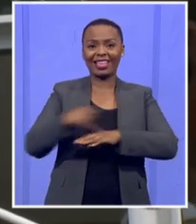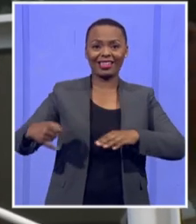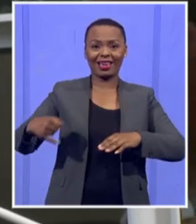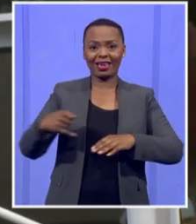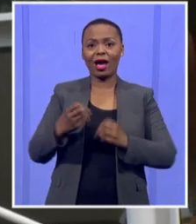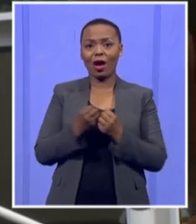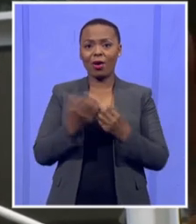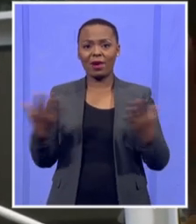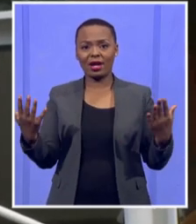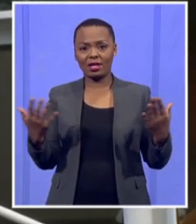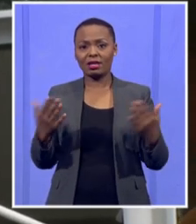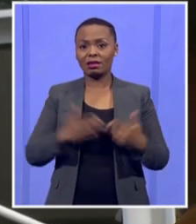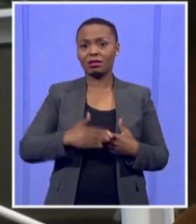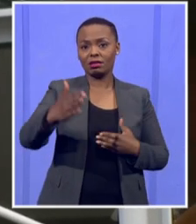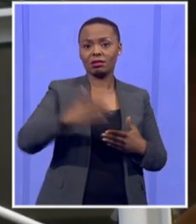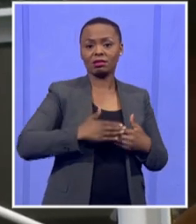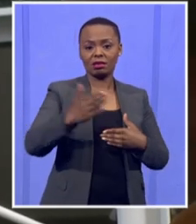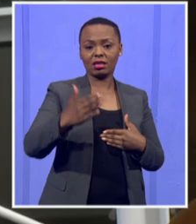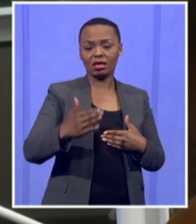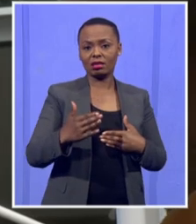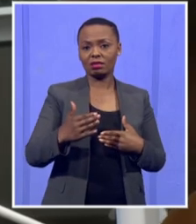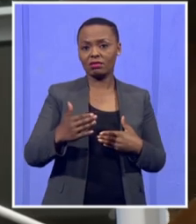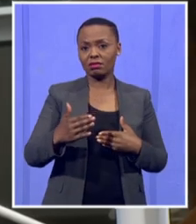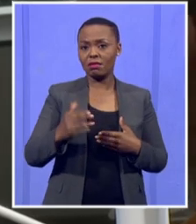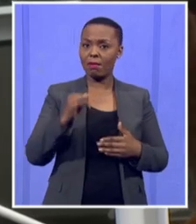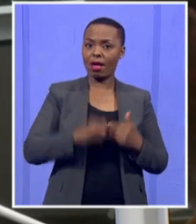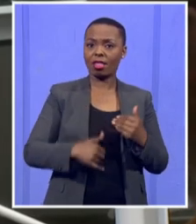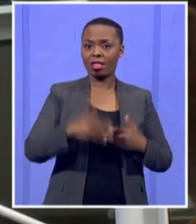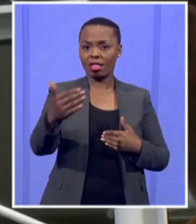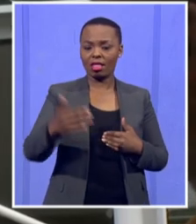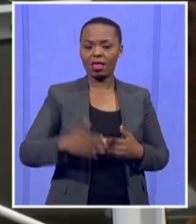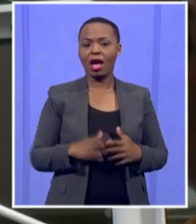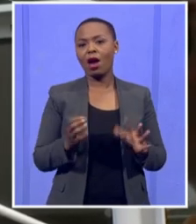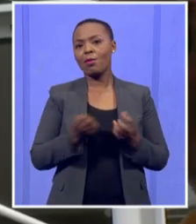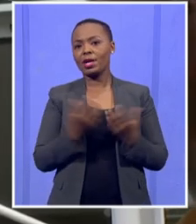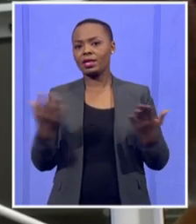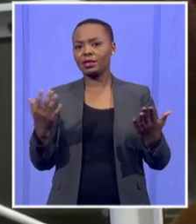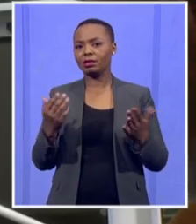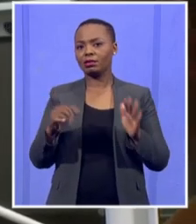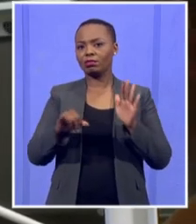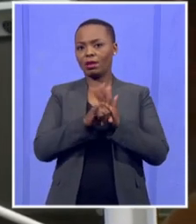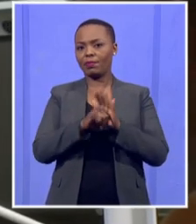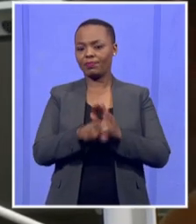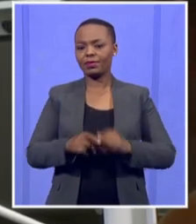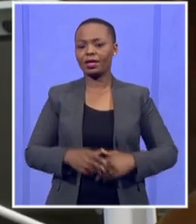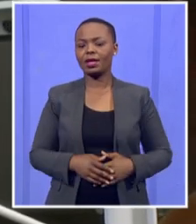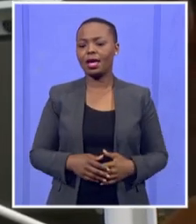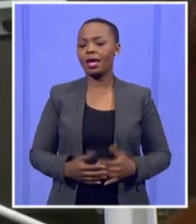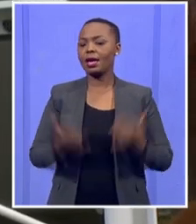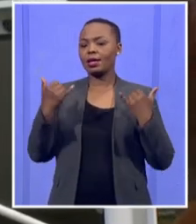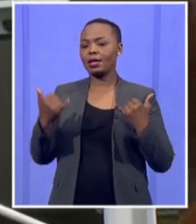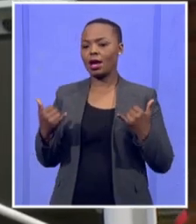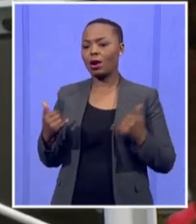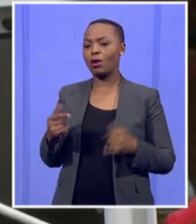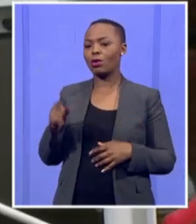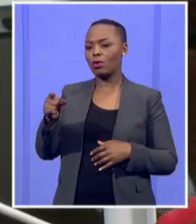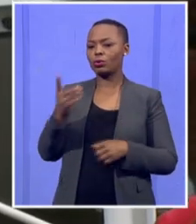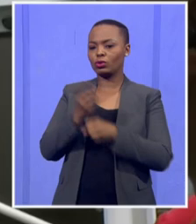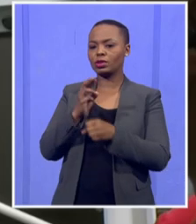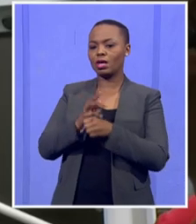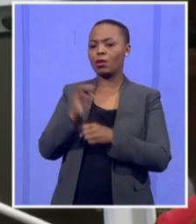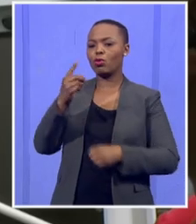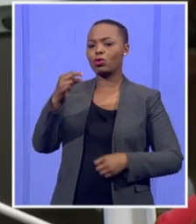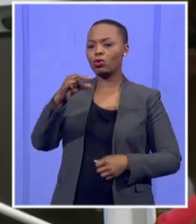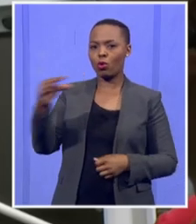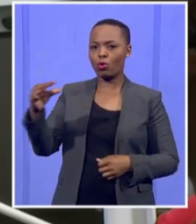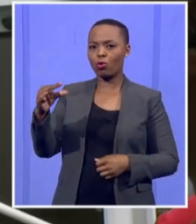going to do in the last in the next few months to come? All right, our hard work is done. Unfortunately, now is Dr. Mutlong's work going to start.